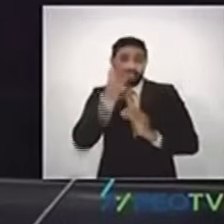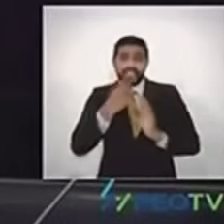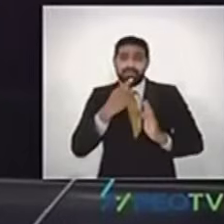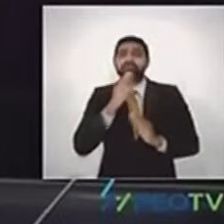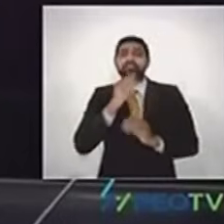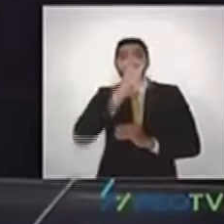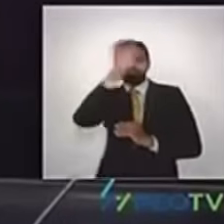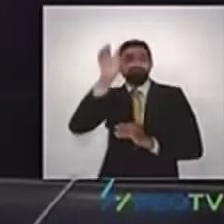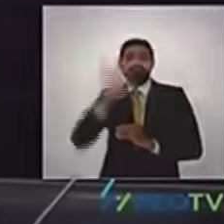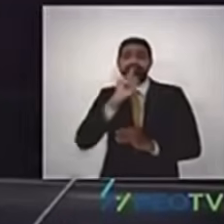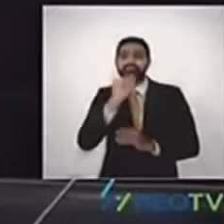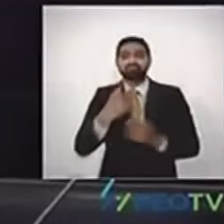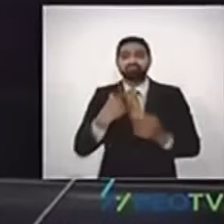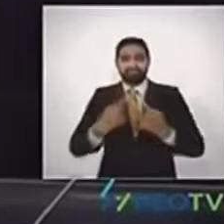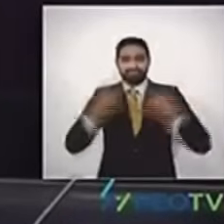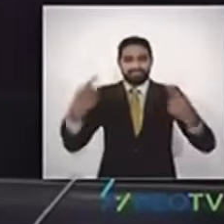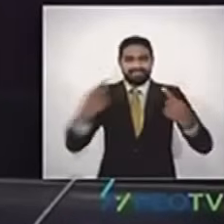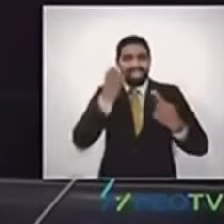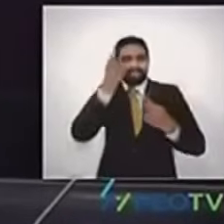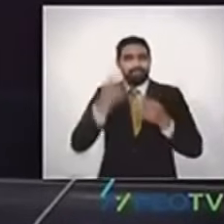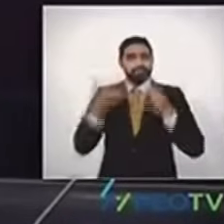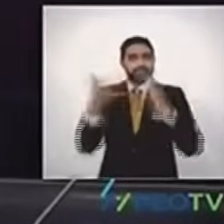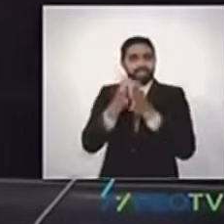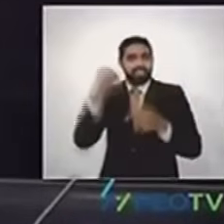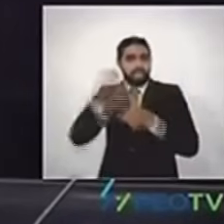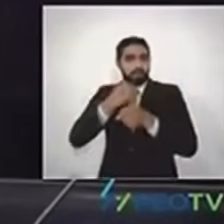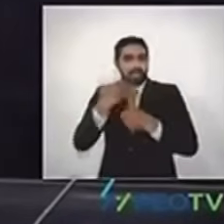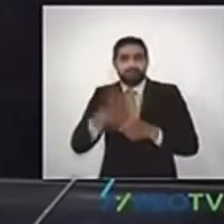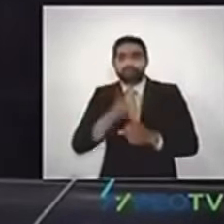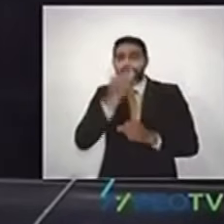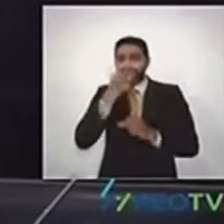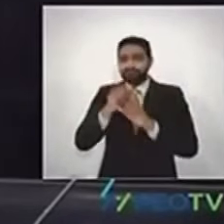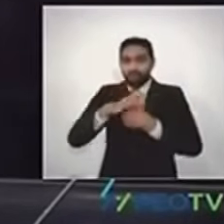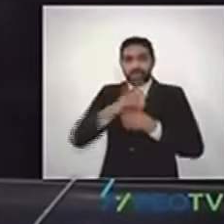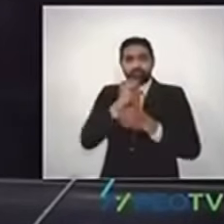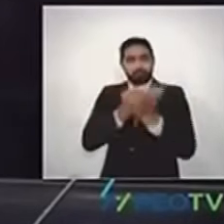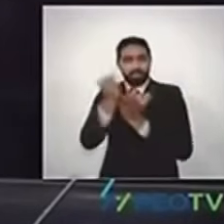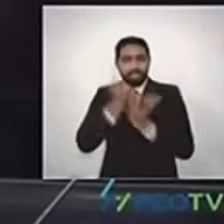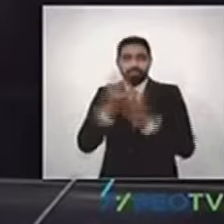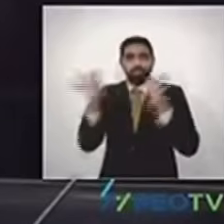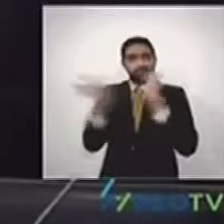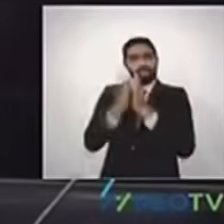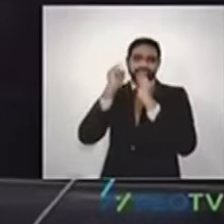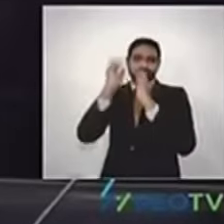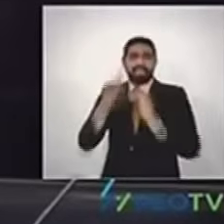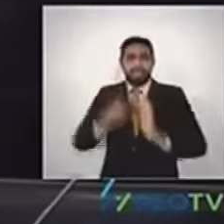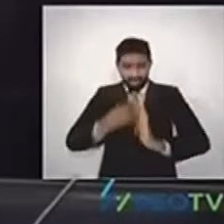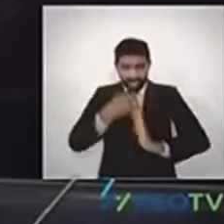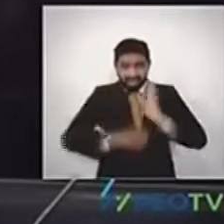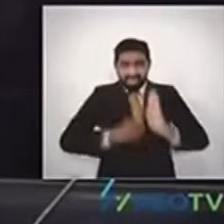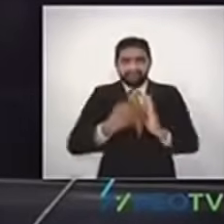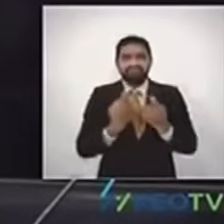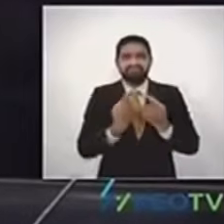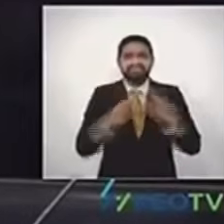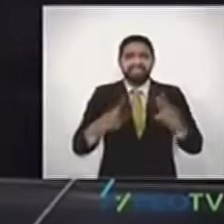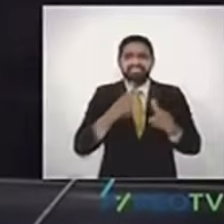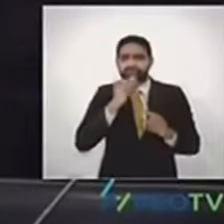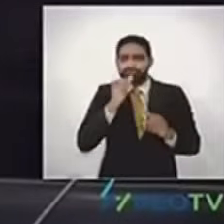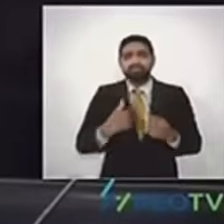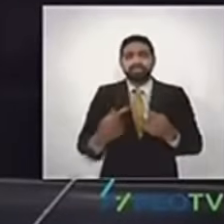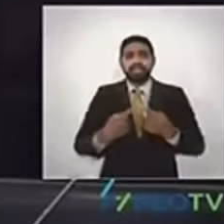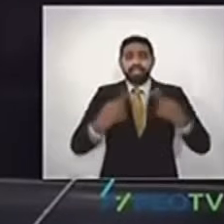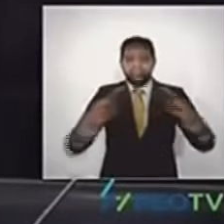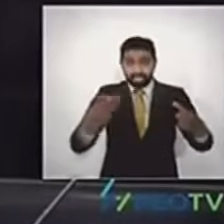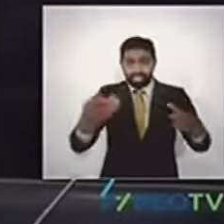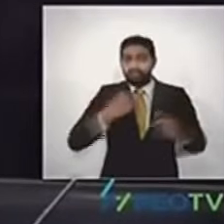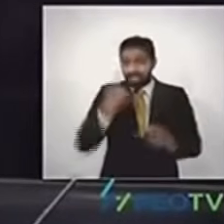opposition should join hands with the government and try to defeat the virus. It is shameful that the opposition has joined hands with the virus and is trying to overthrow the government. The